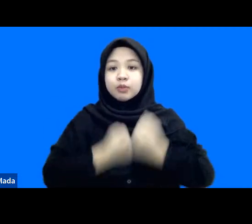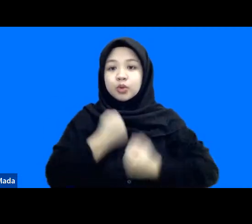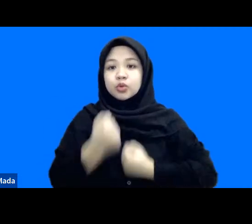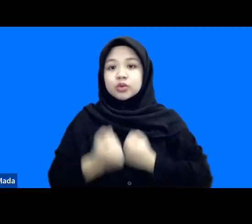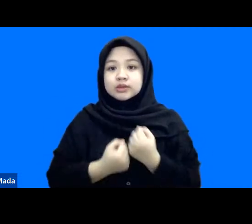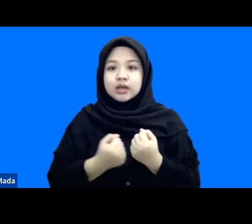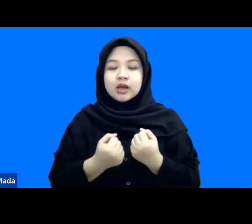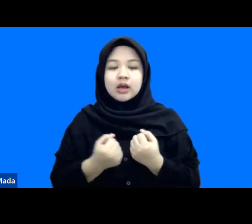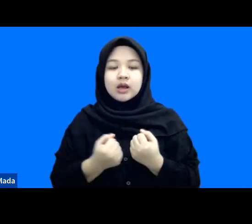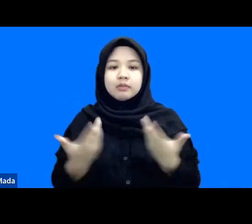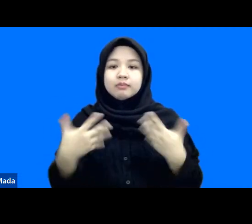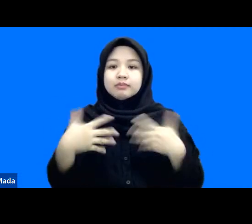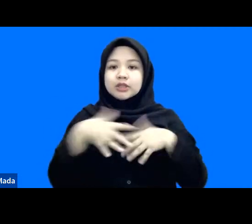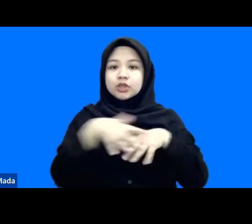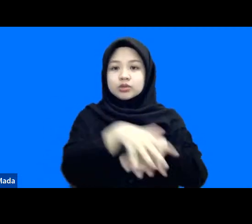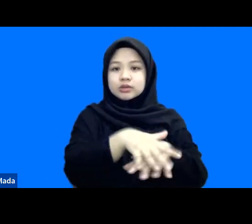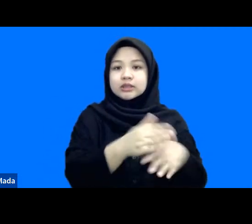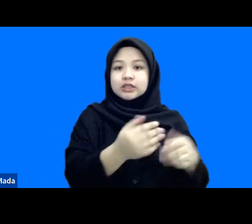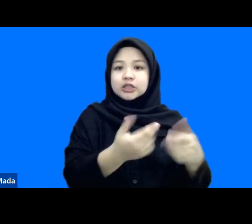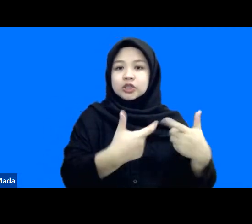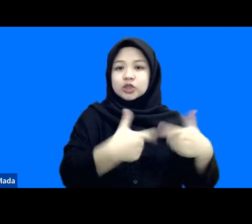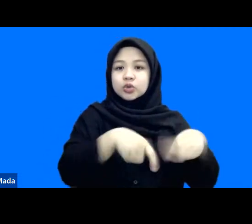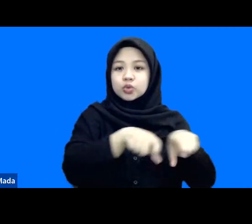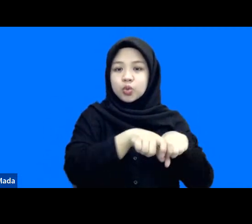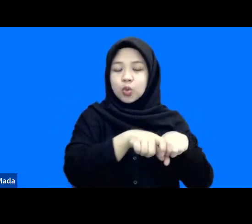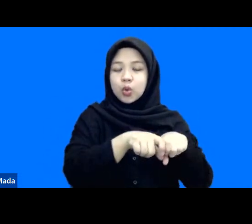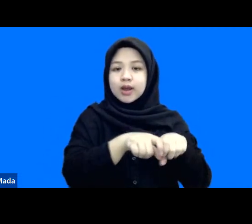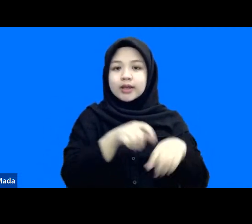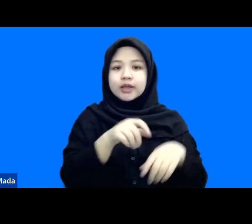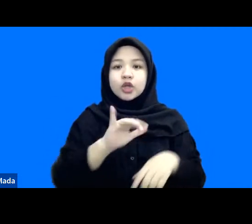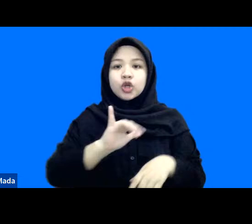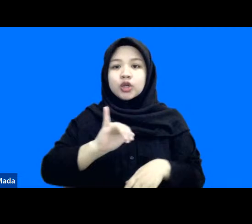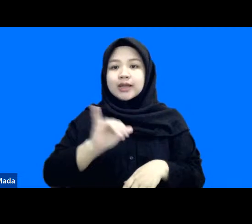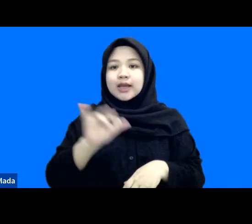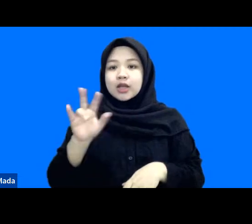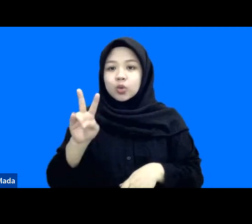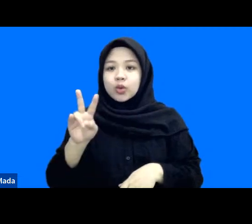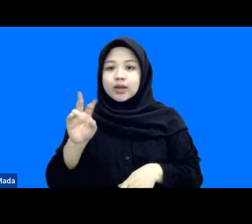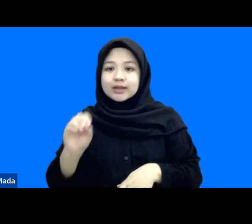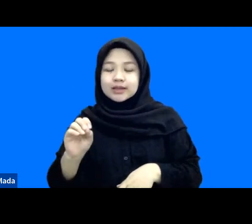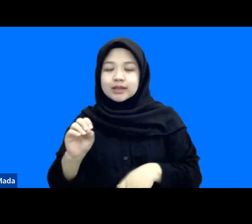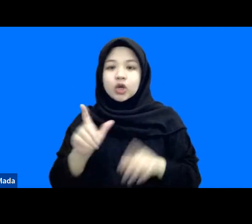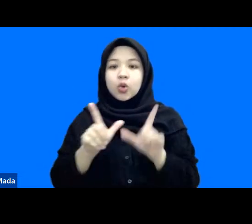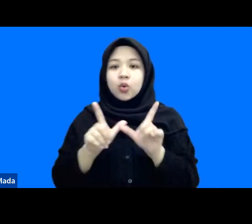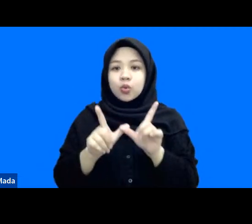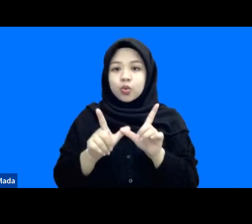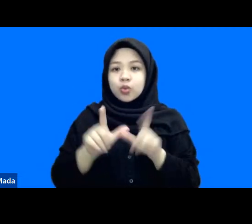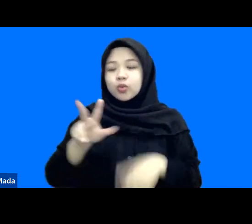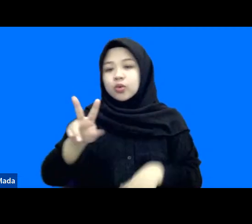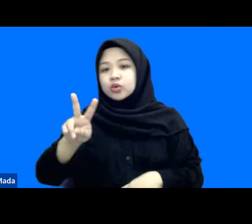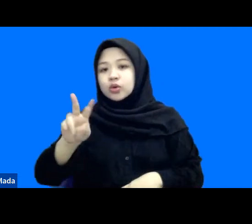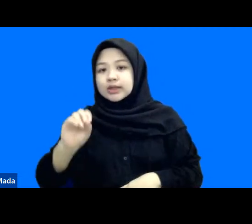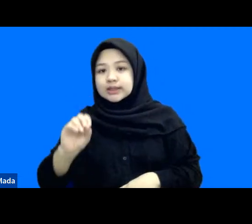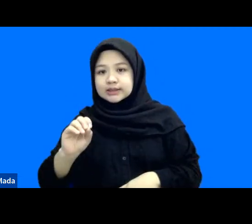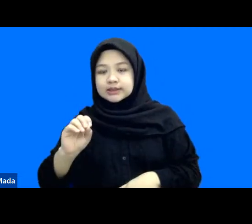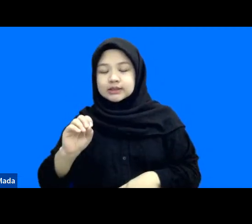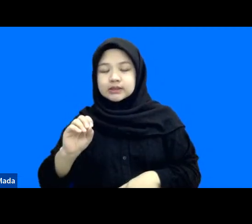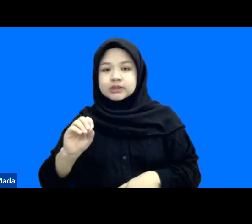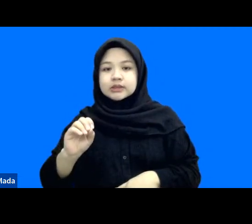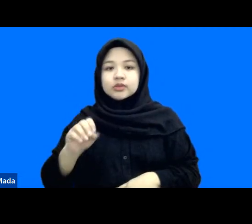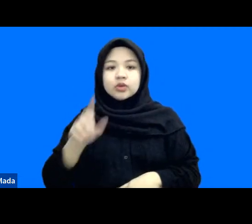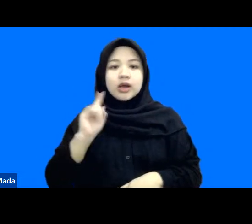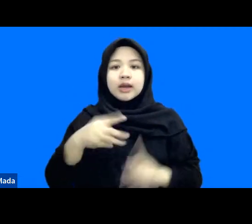20, Women 20, as well as Business 20,